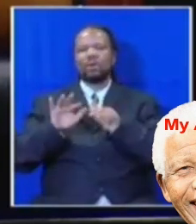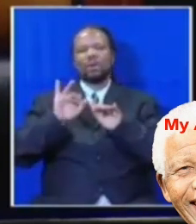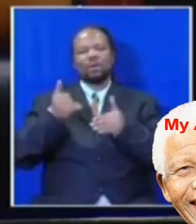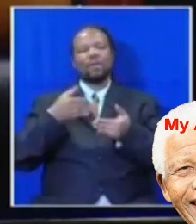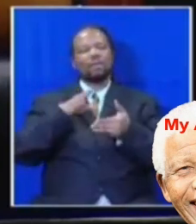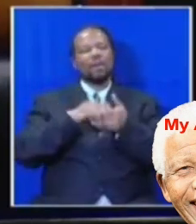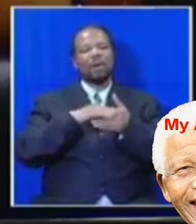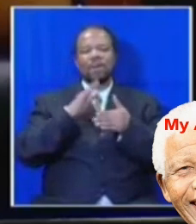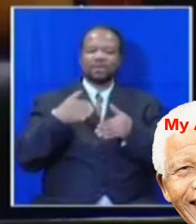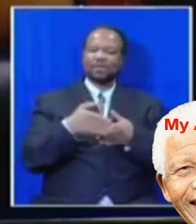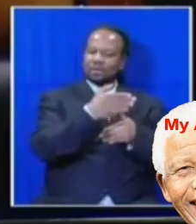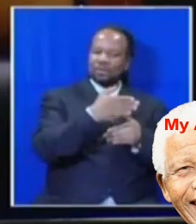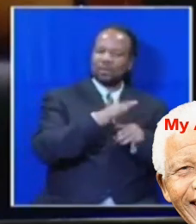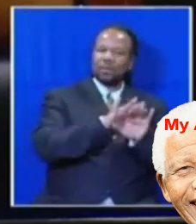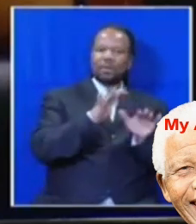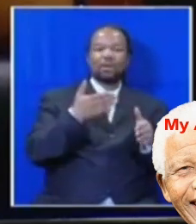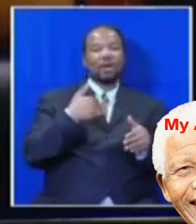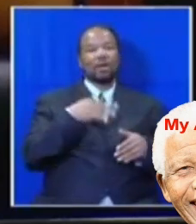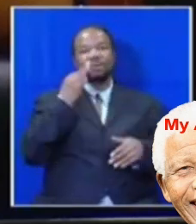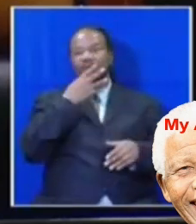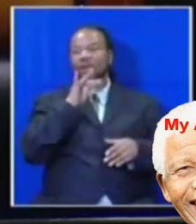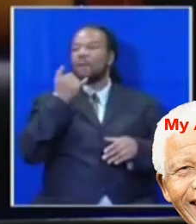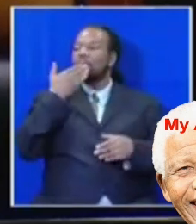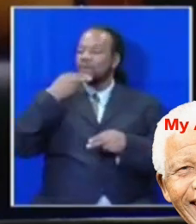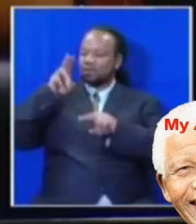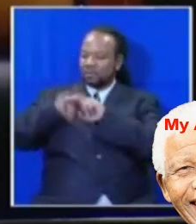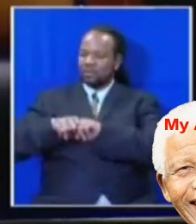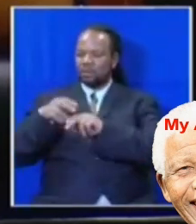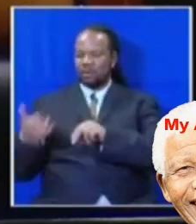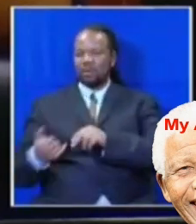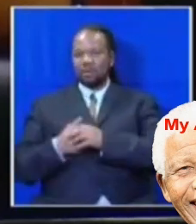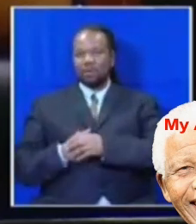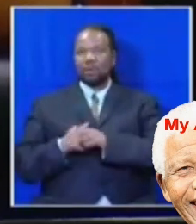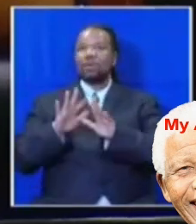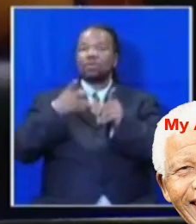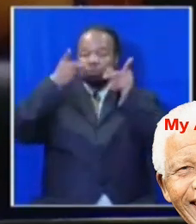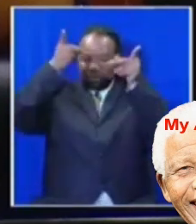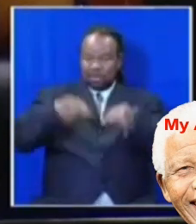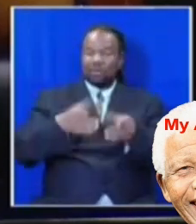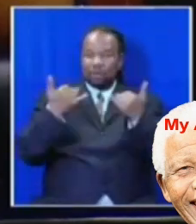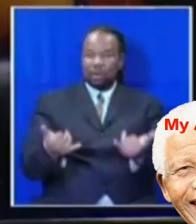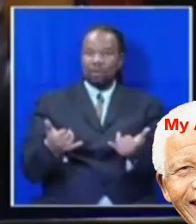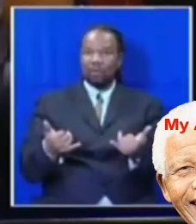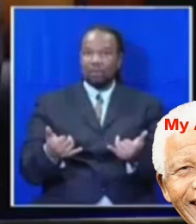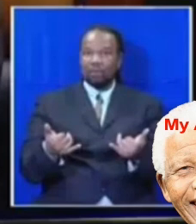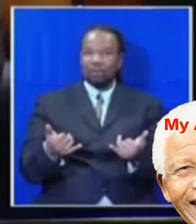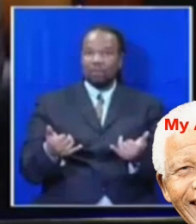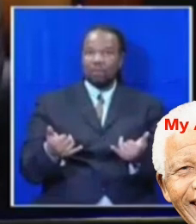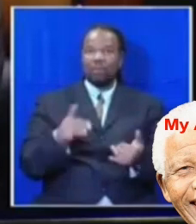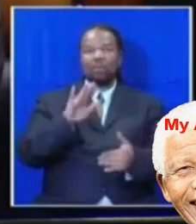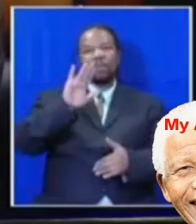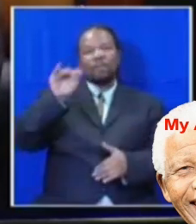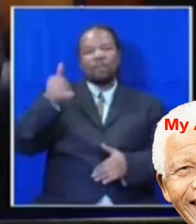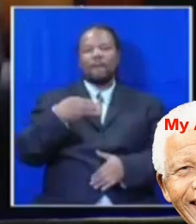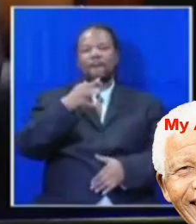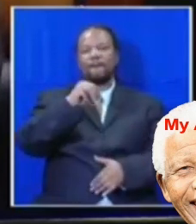your seat guideline down? of this particular process. Please take your seat now. But please rule on the relevance of this The Honourable Mulder. this